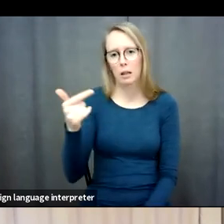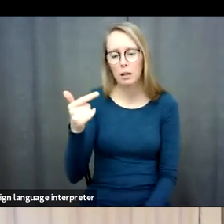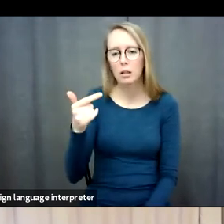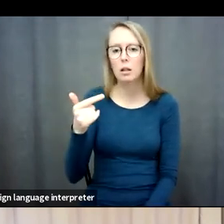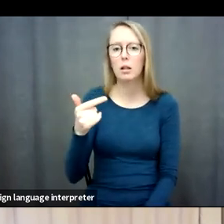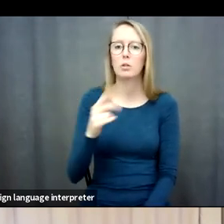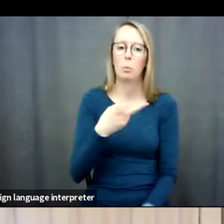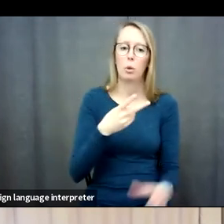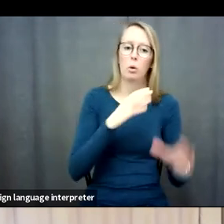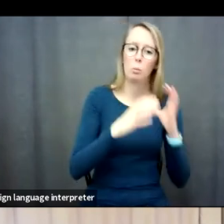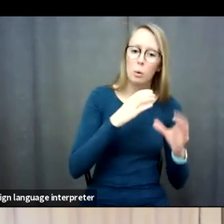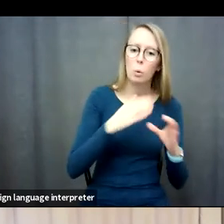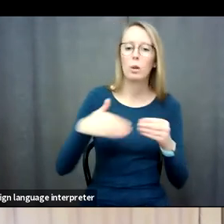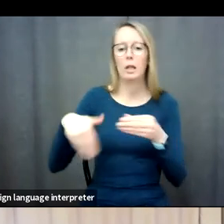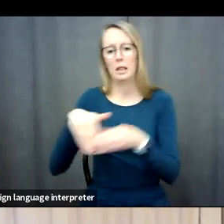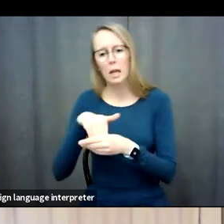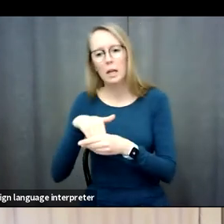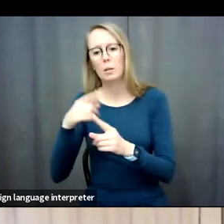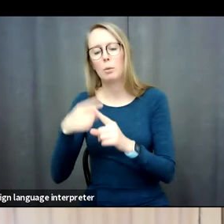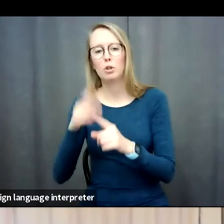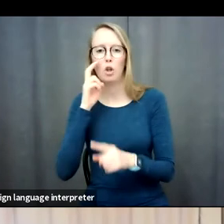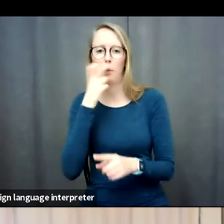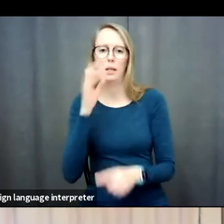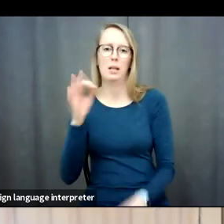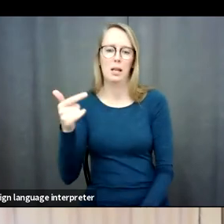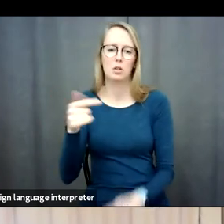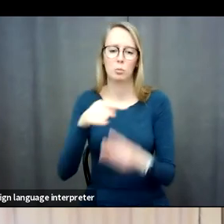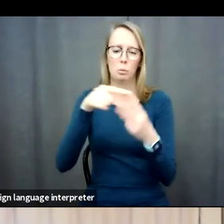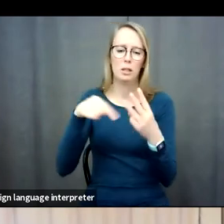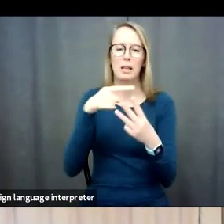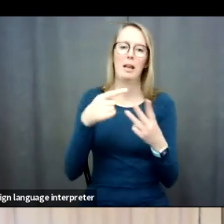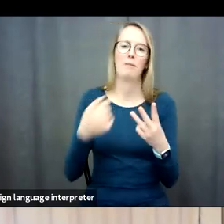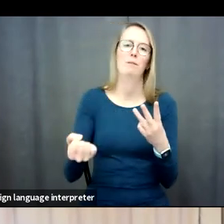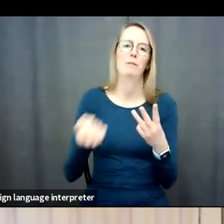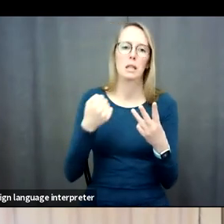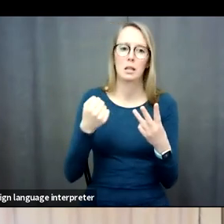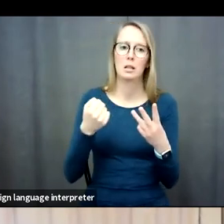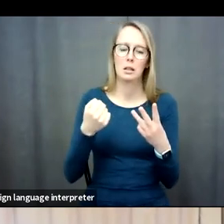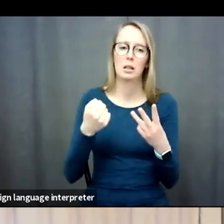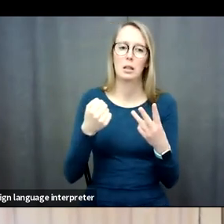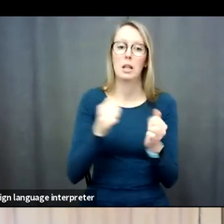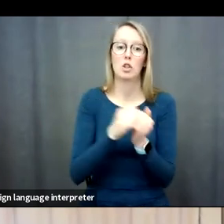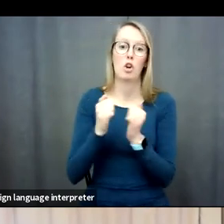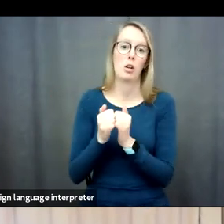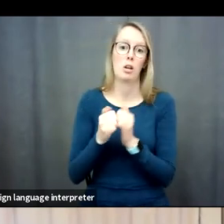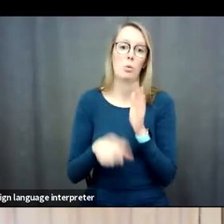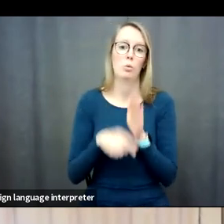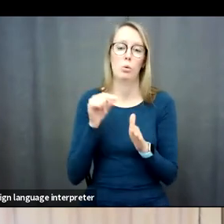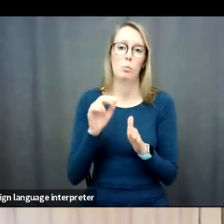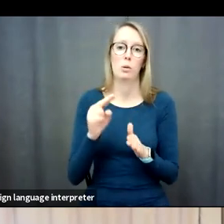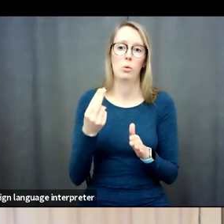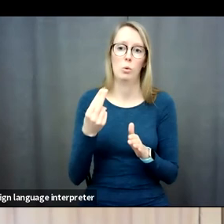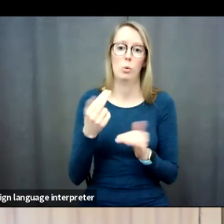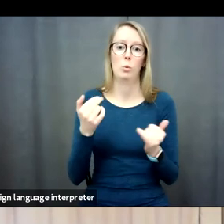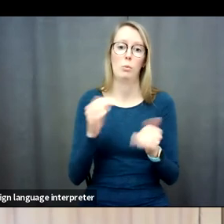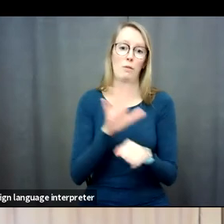have participation, and we have deaf blindness. Three very big themes to talk about in these